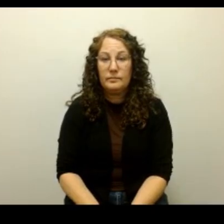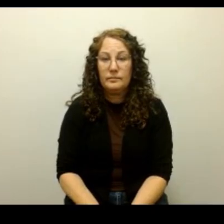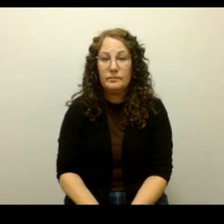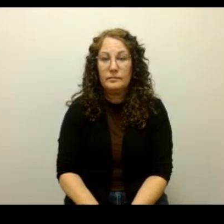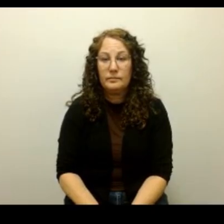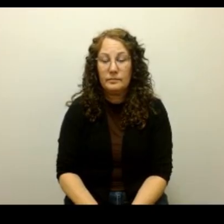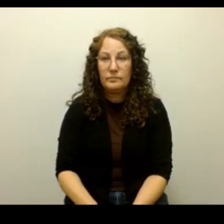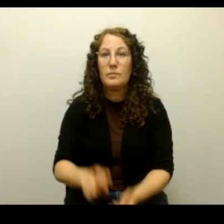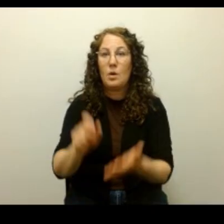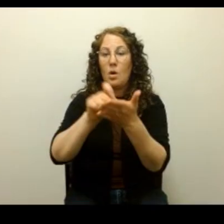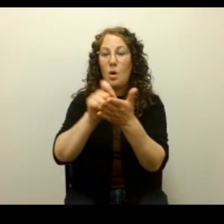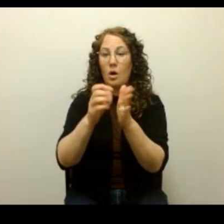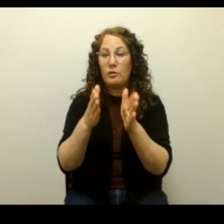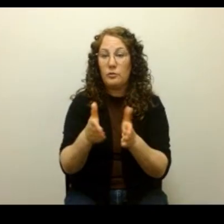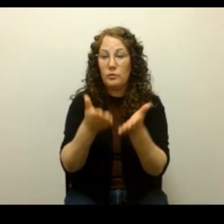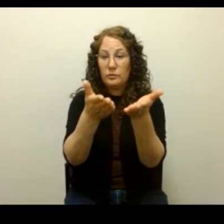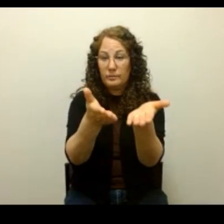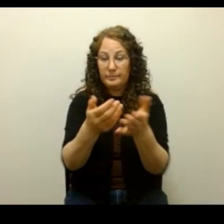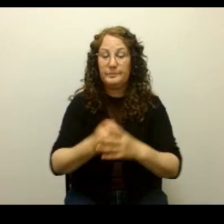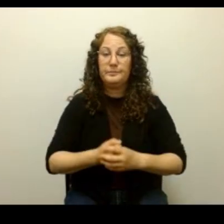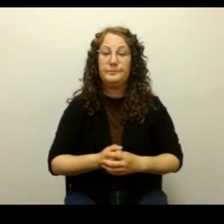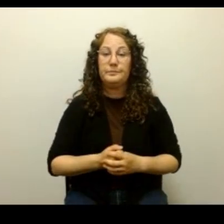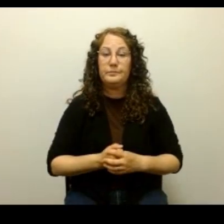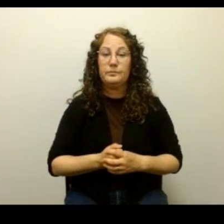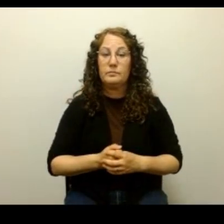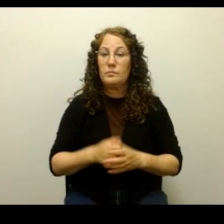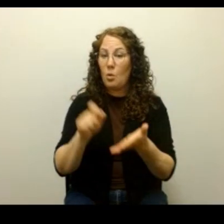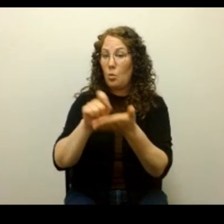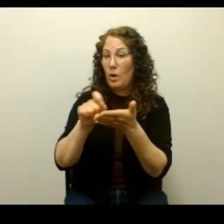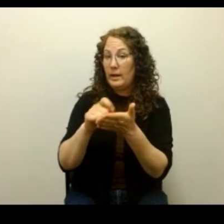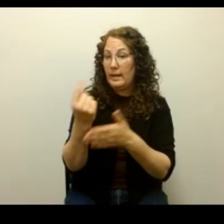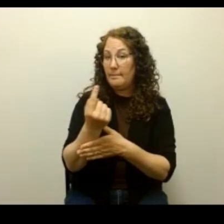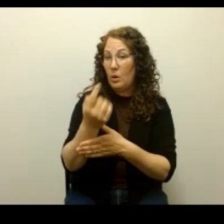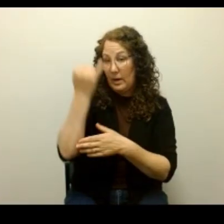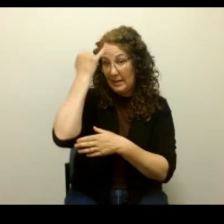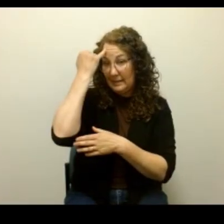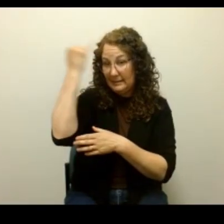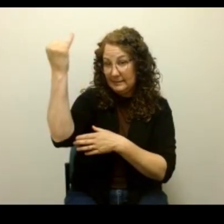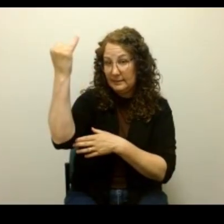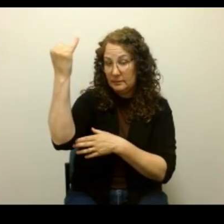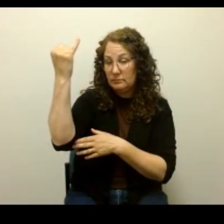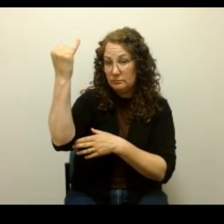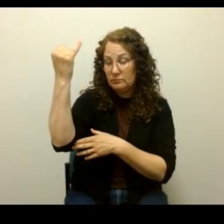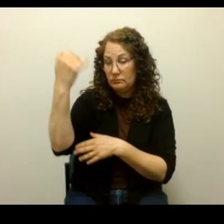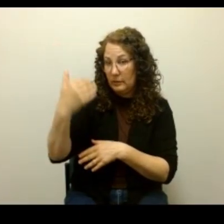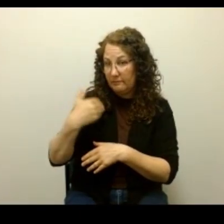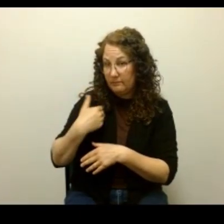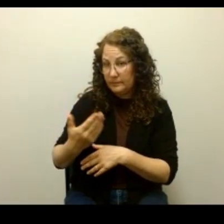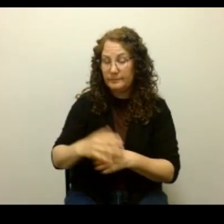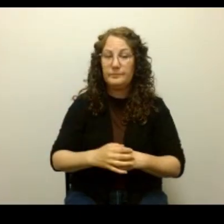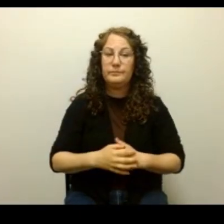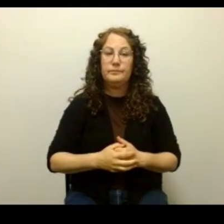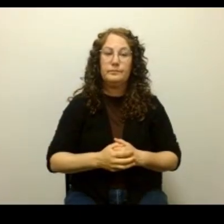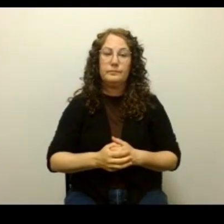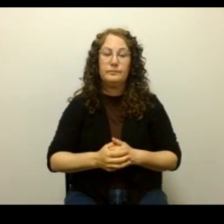The author here is writing about an idea that they had or they